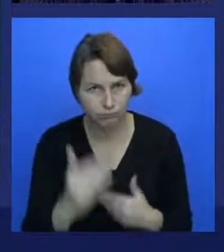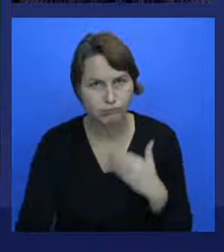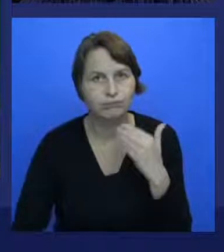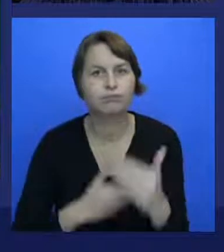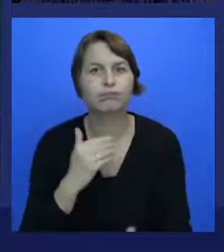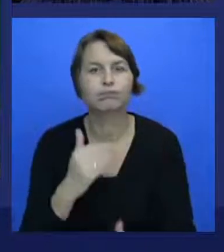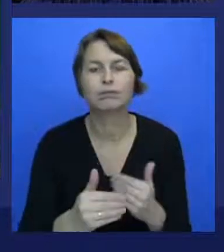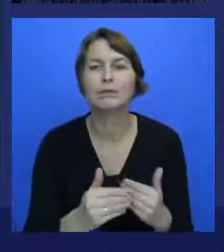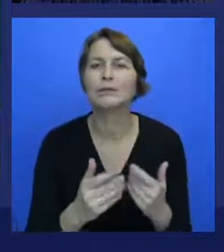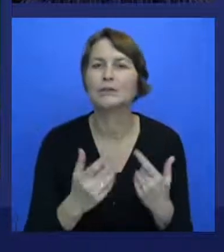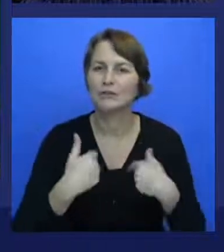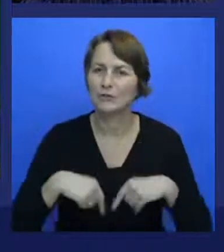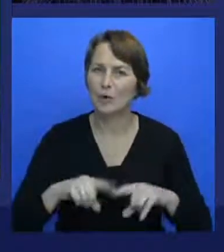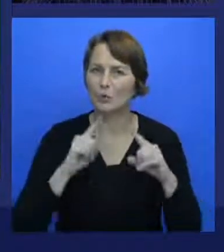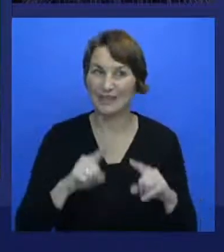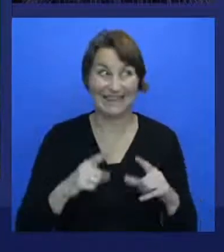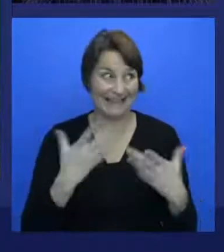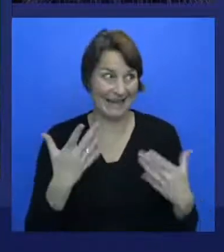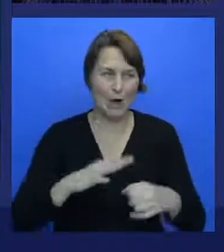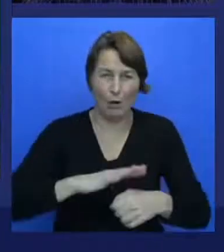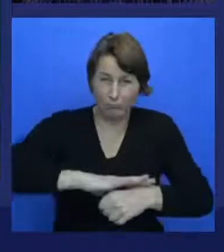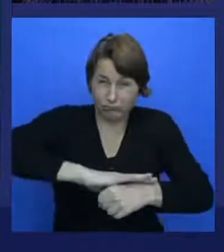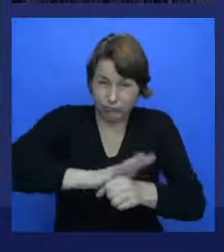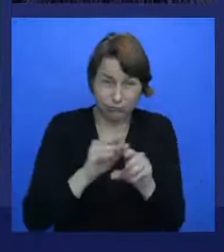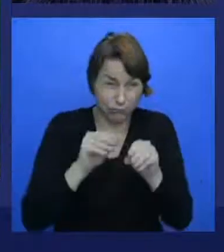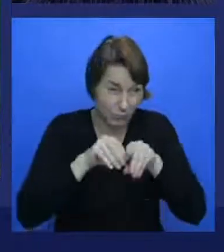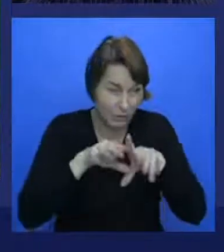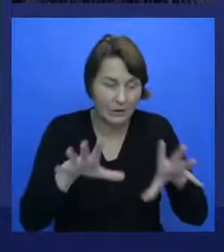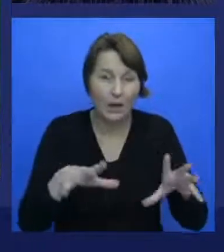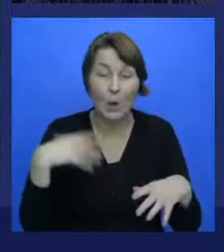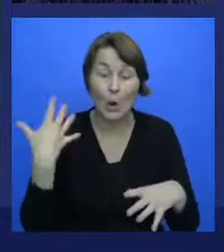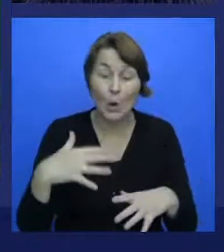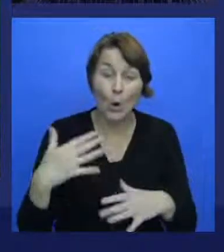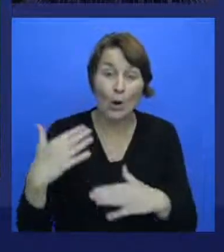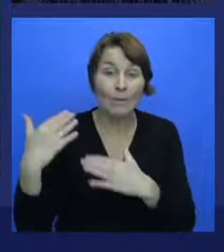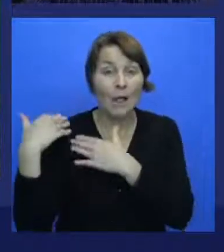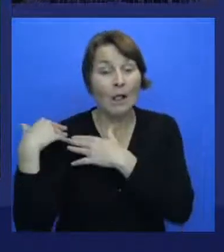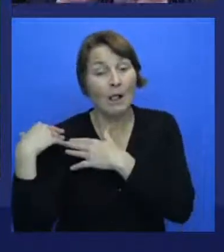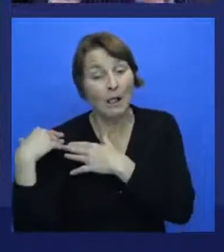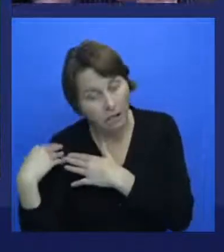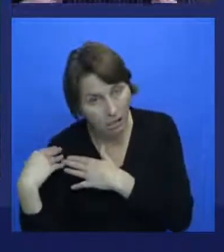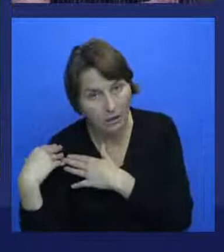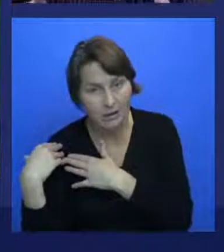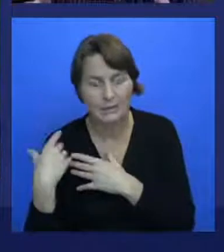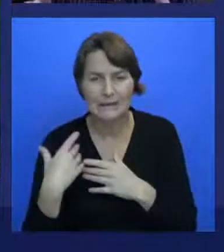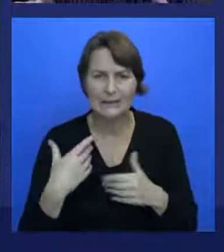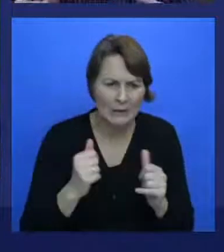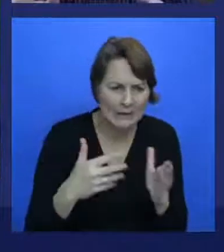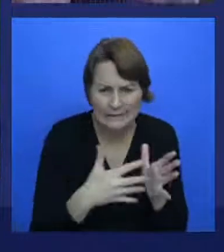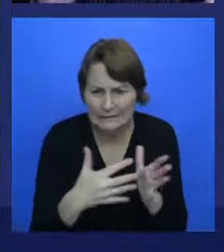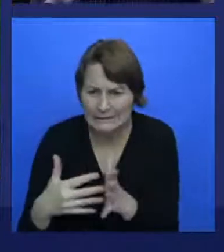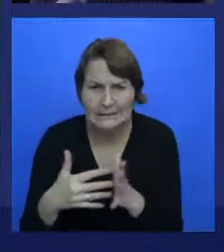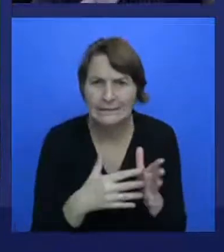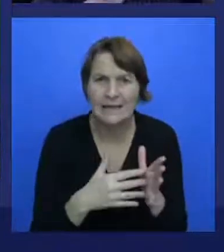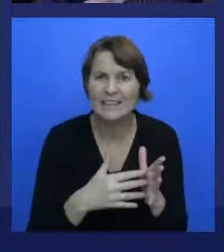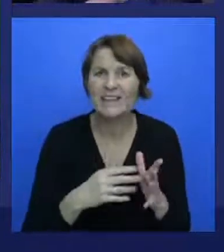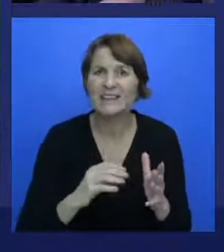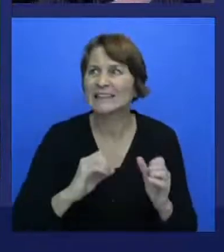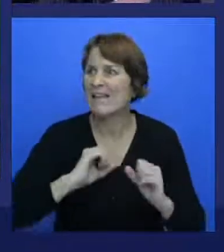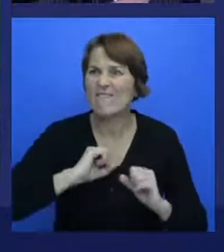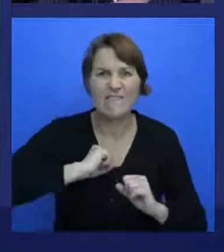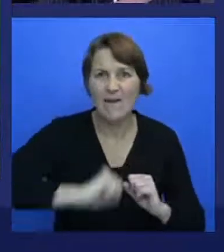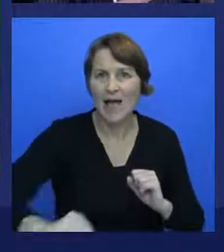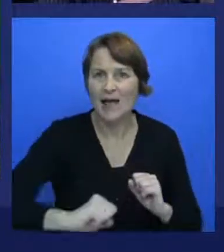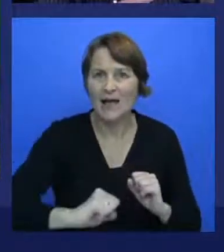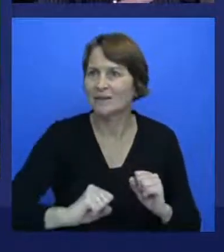argue the pandemic has put a lot of pressure on us as experimenters to show value rapidly, and that tends to